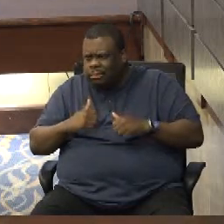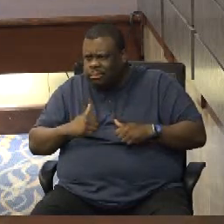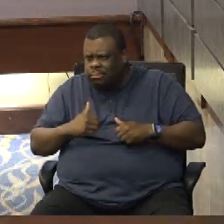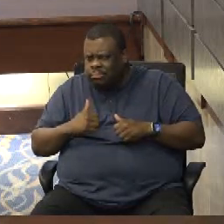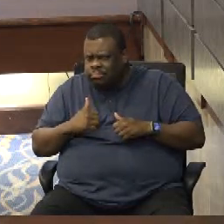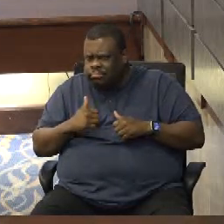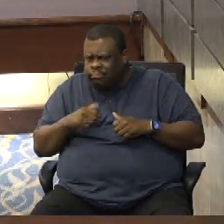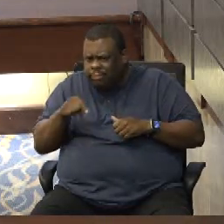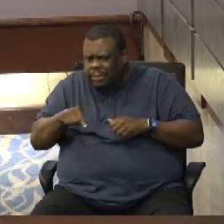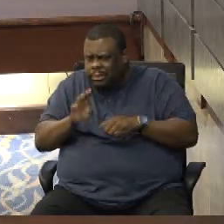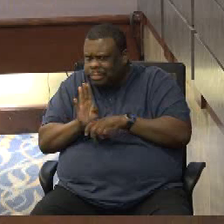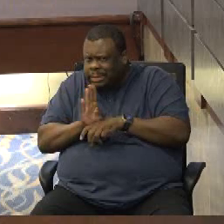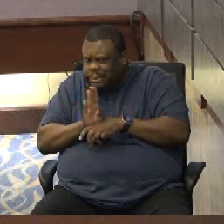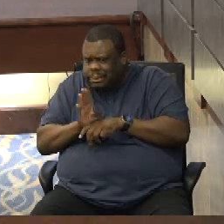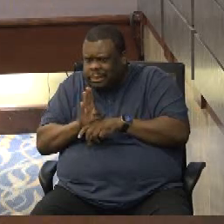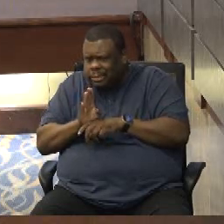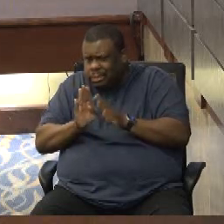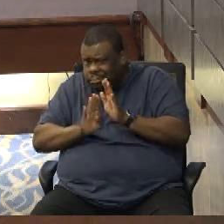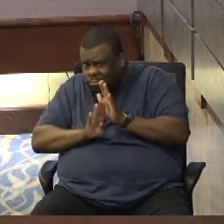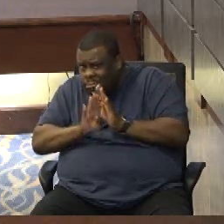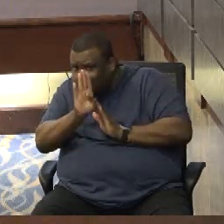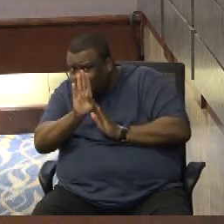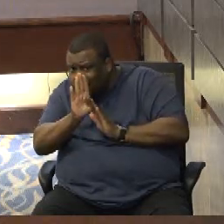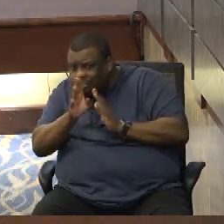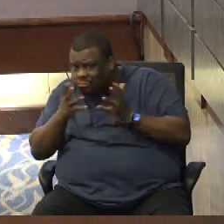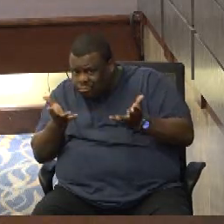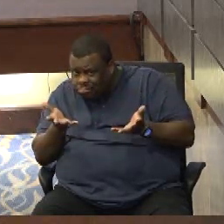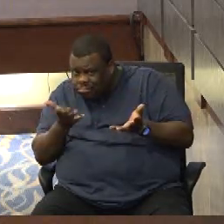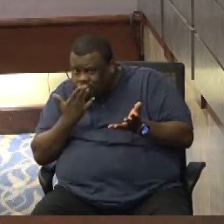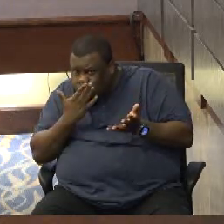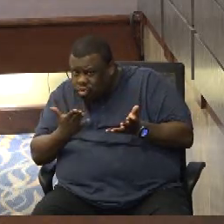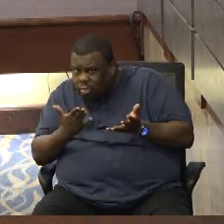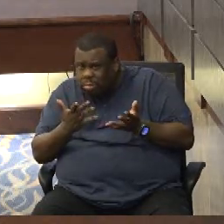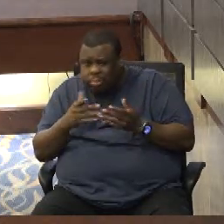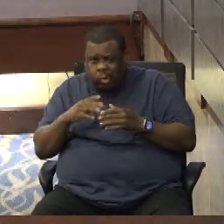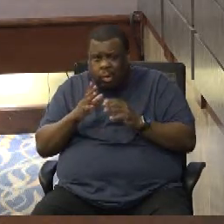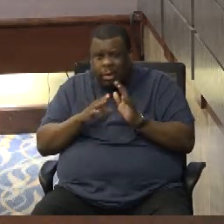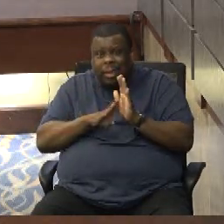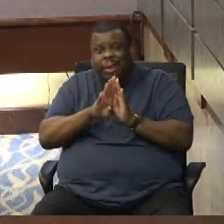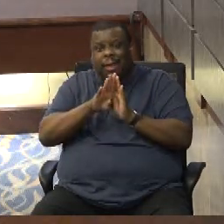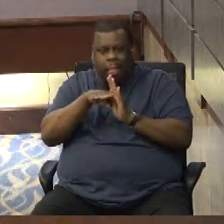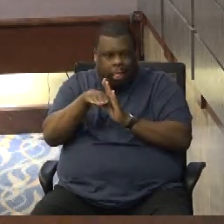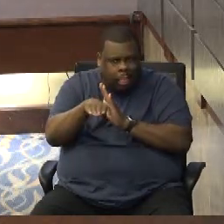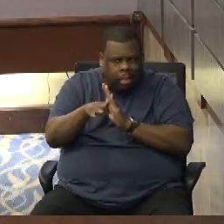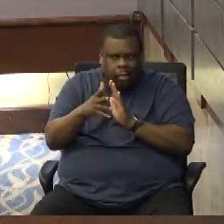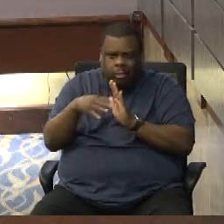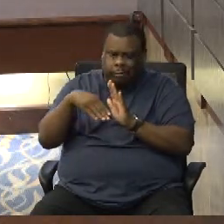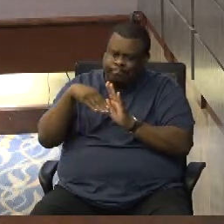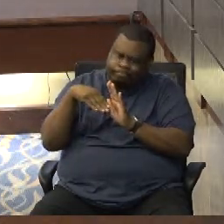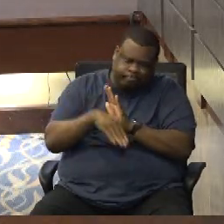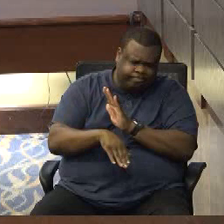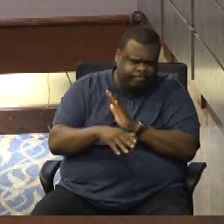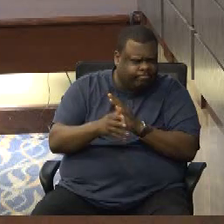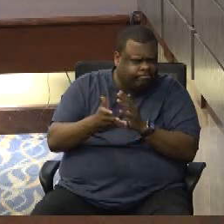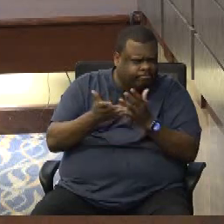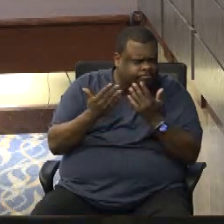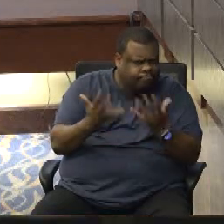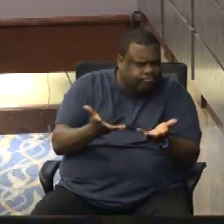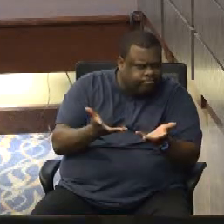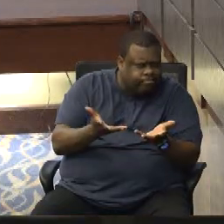business certainly feeds into building that, that quality of life and culture.